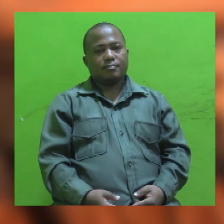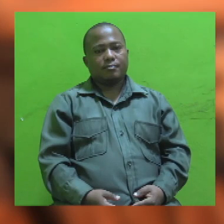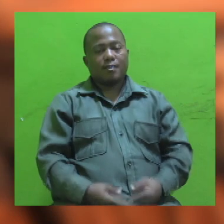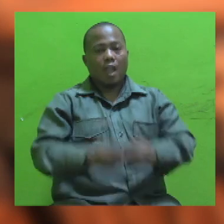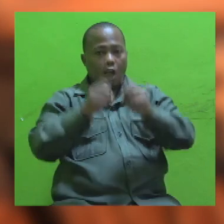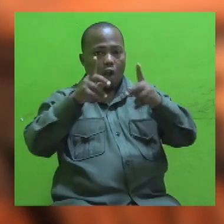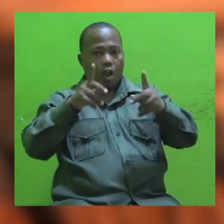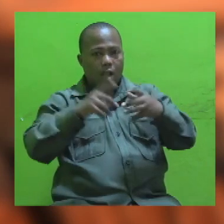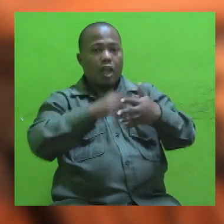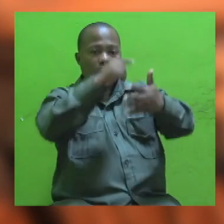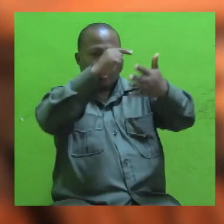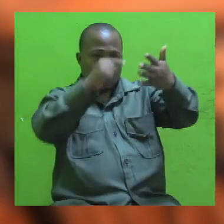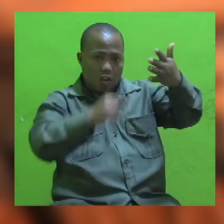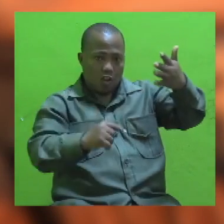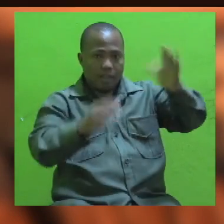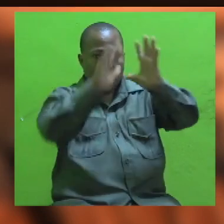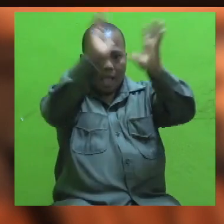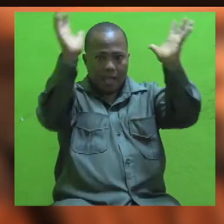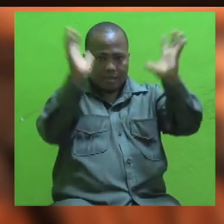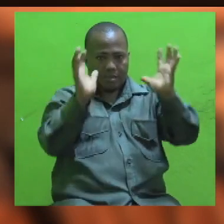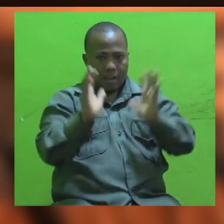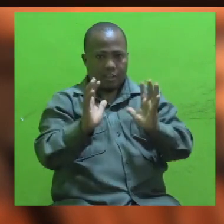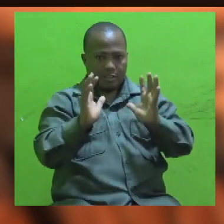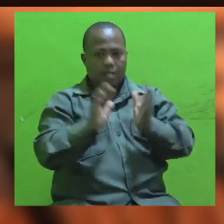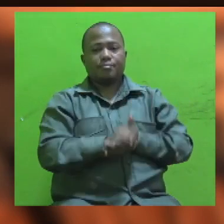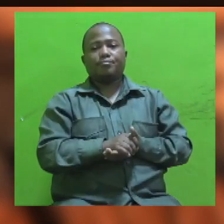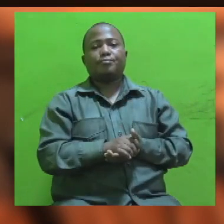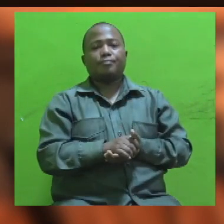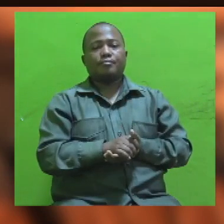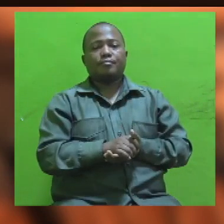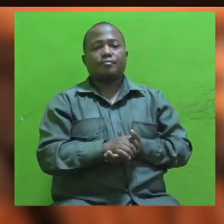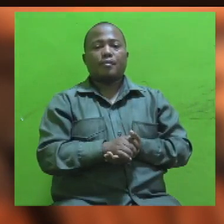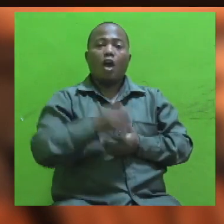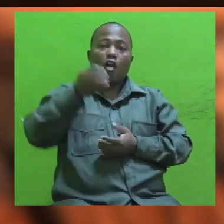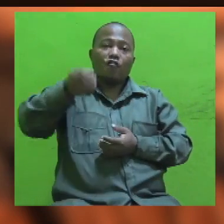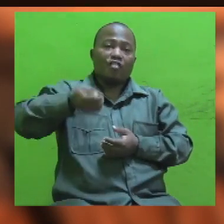The following are the structure of the village government. My dear student,